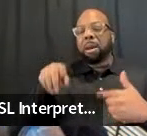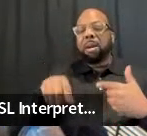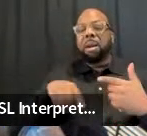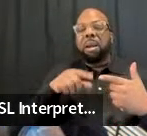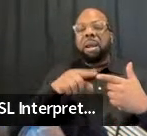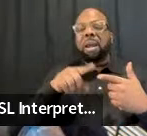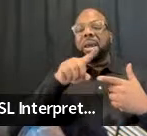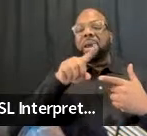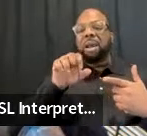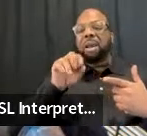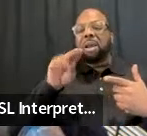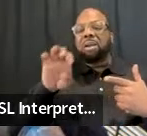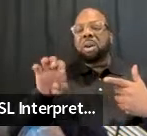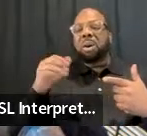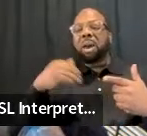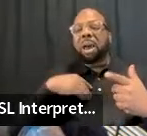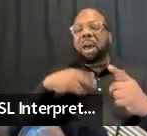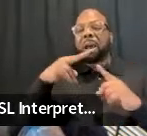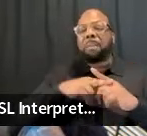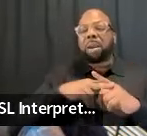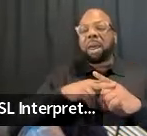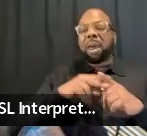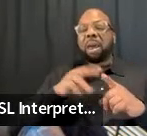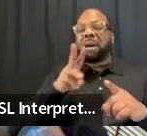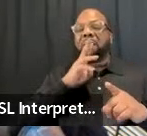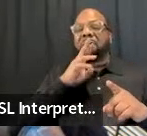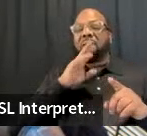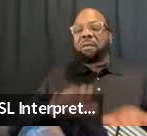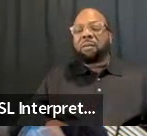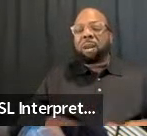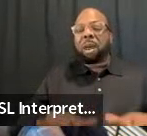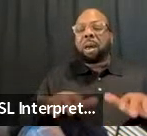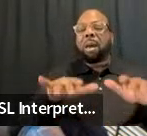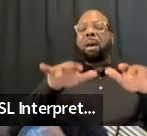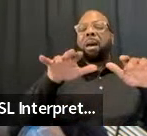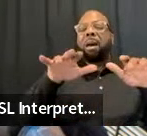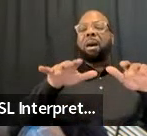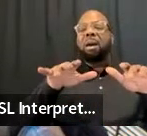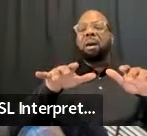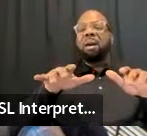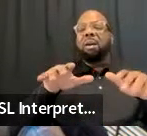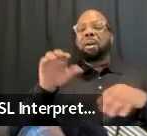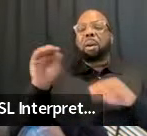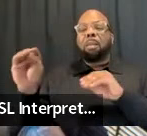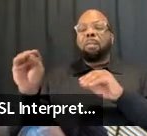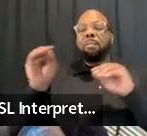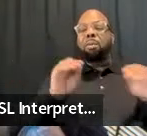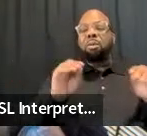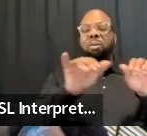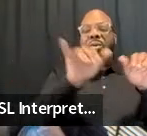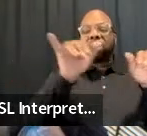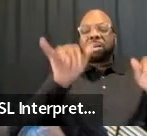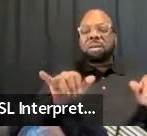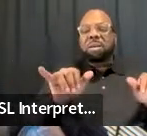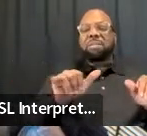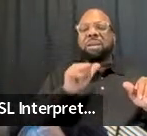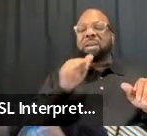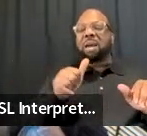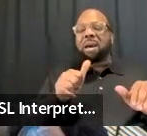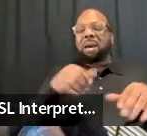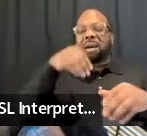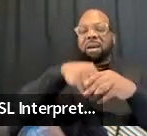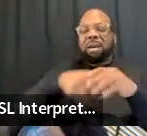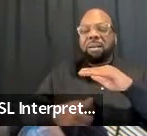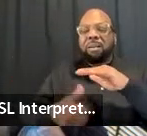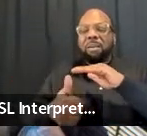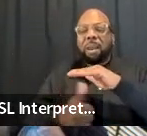in the floodplain, where folks have been working for years to locate or to relocate building systems out of their basements,